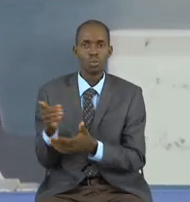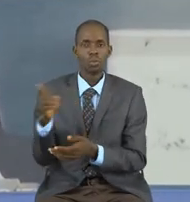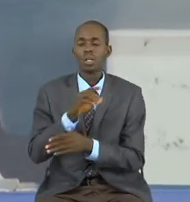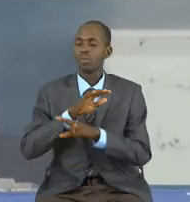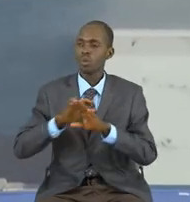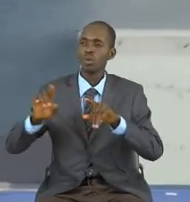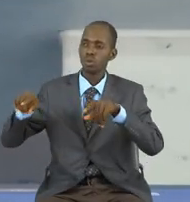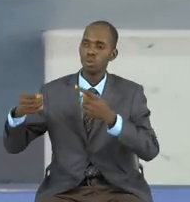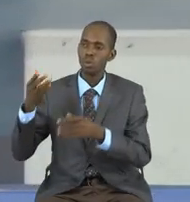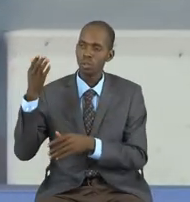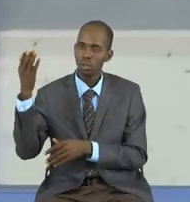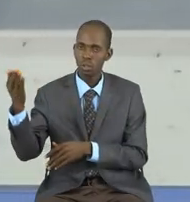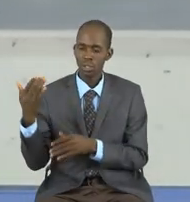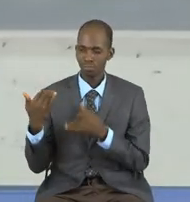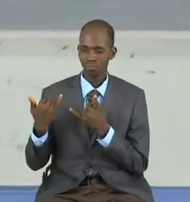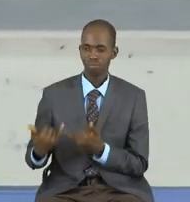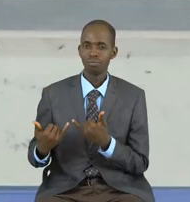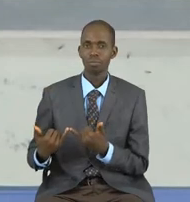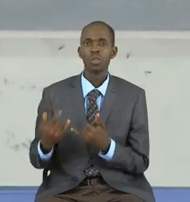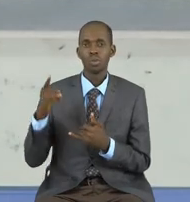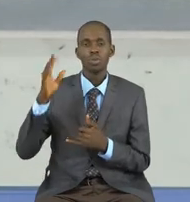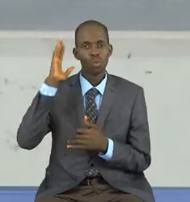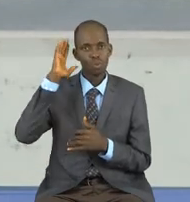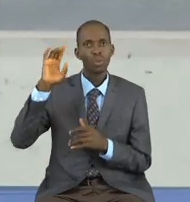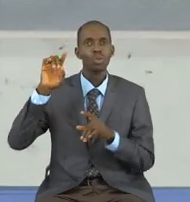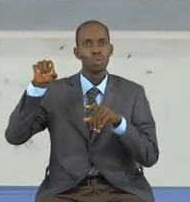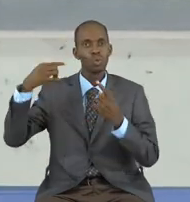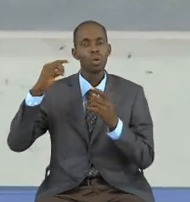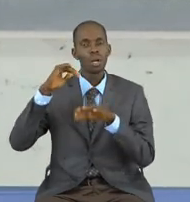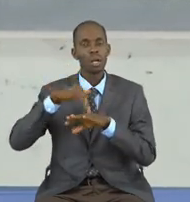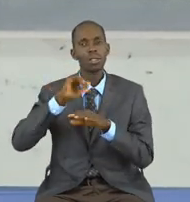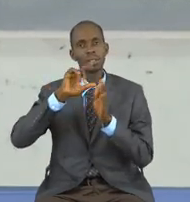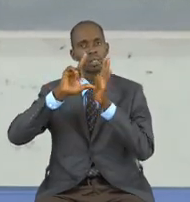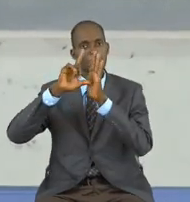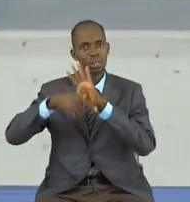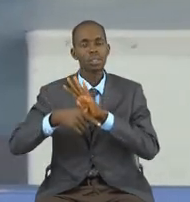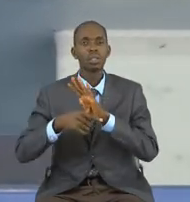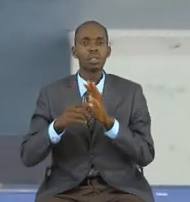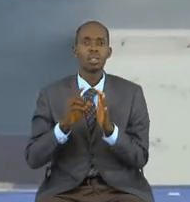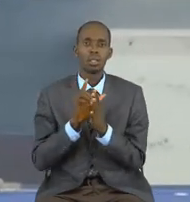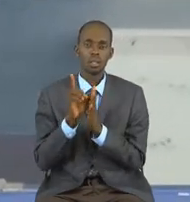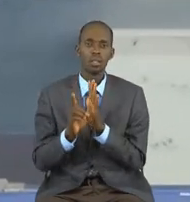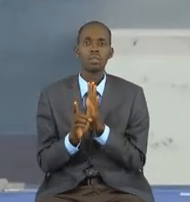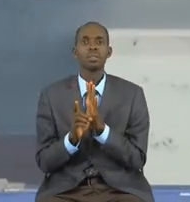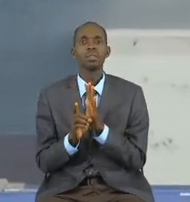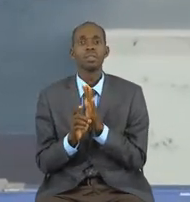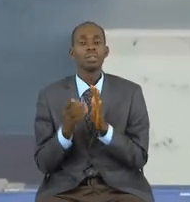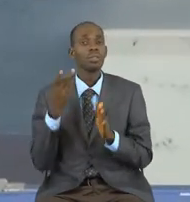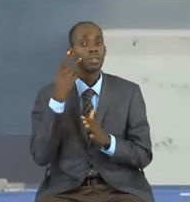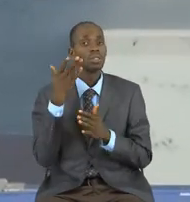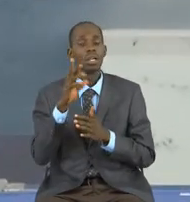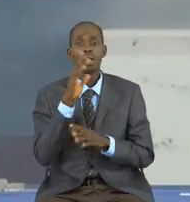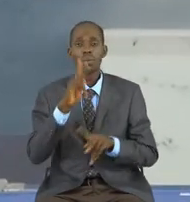there at present. You'll go at a later hour. You know, there are people that will put pressure on